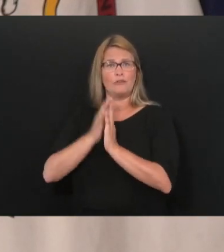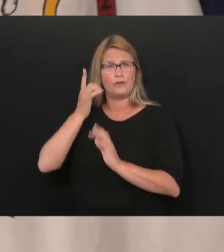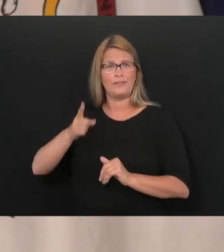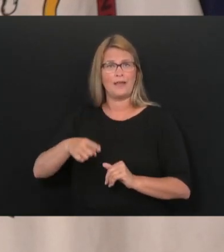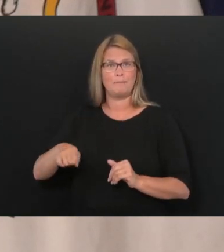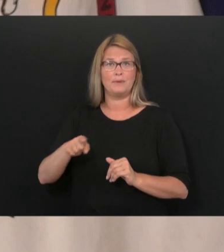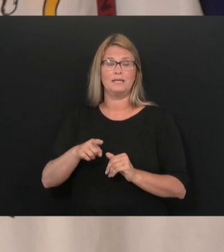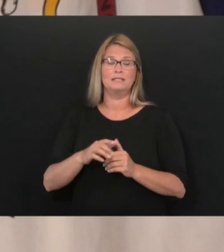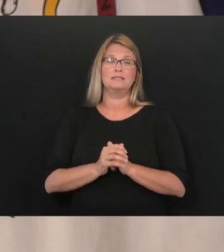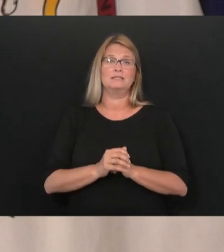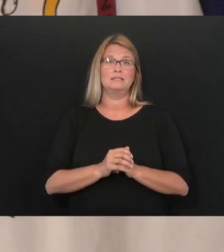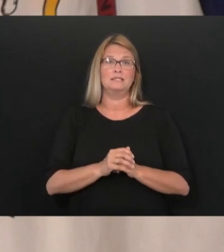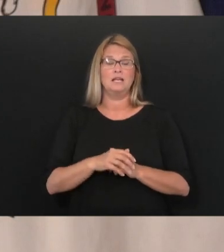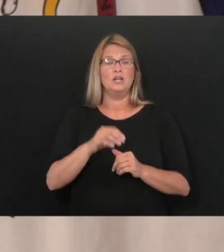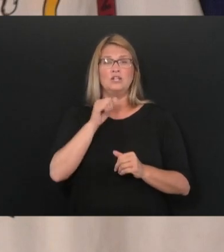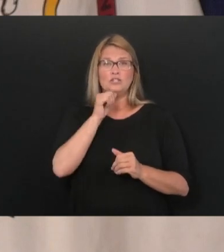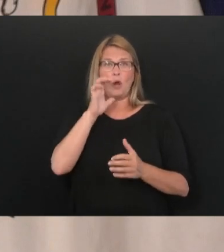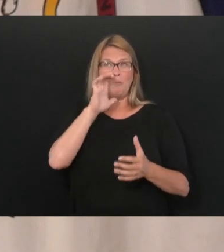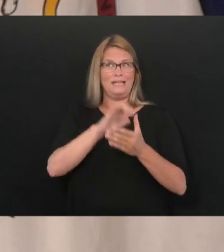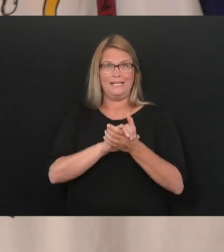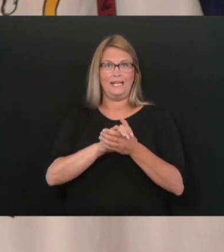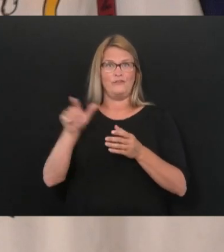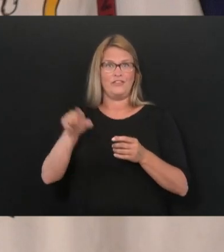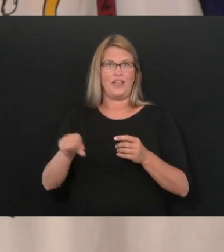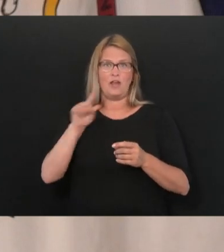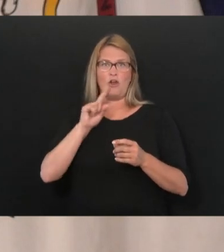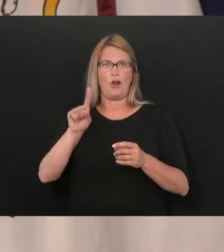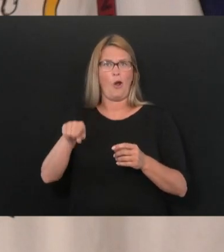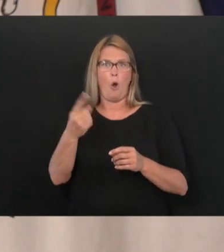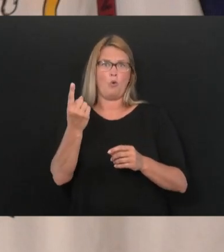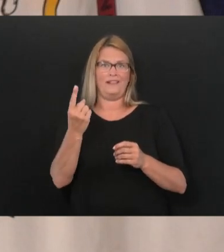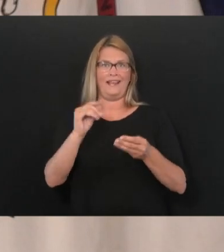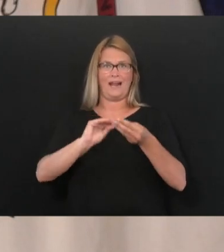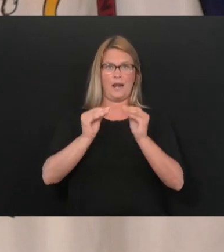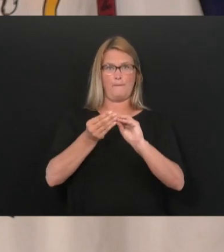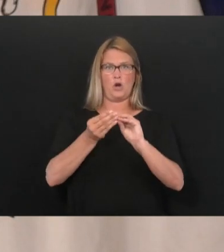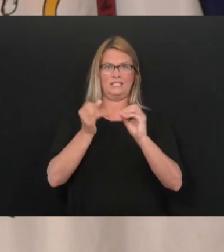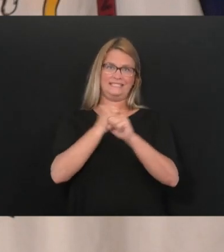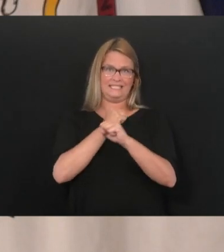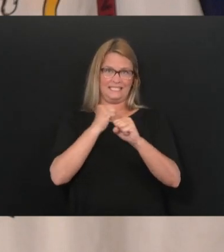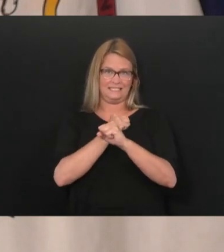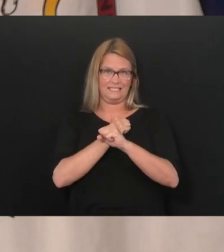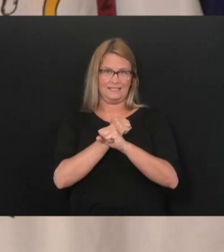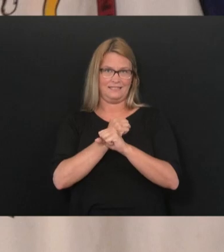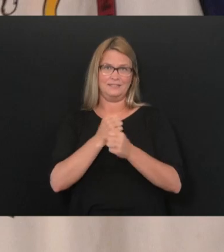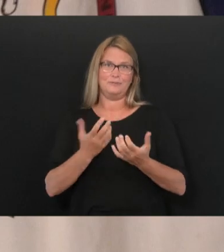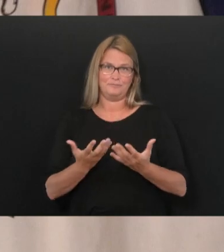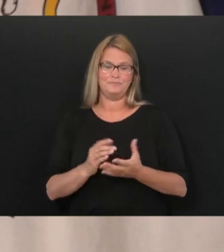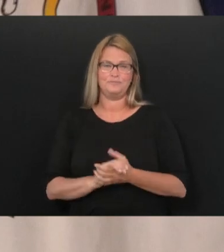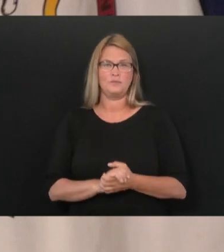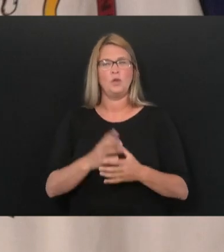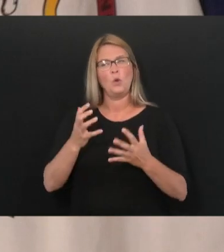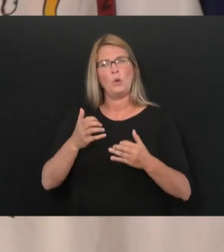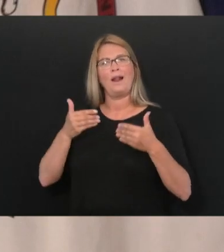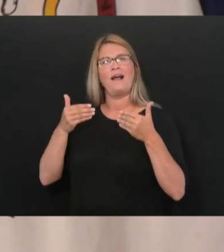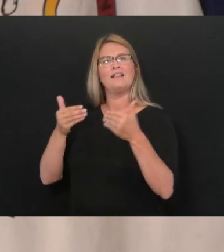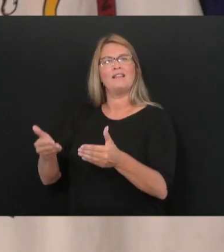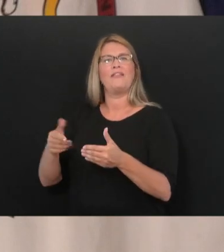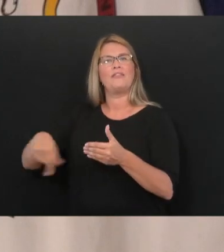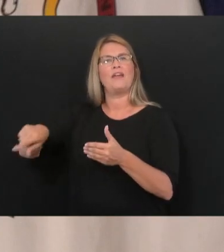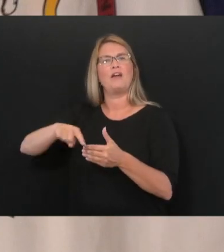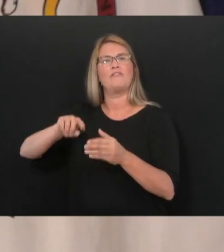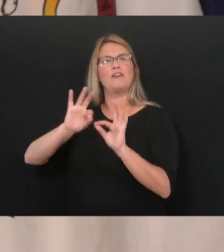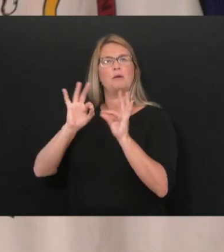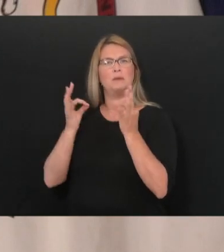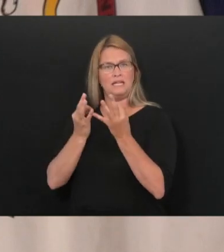become a statistic or believe that they're going to become a statistic. That we just need to let that family and